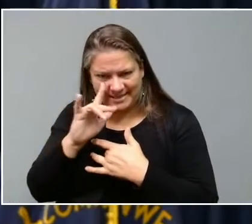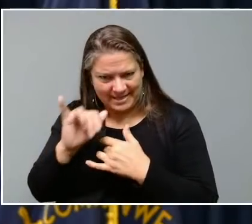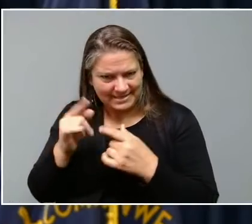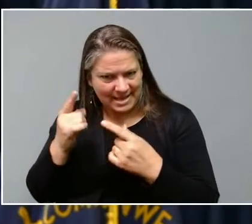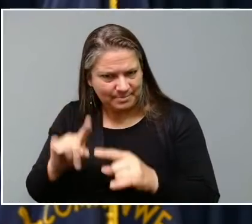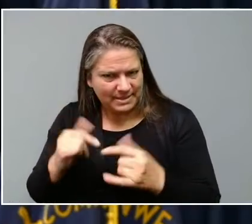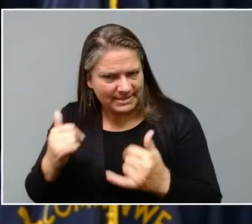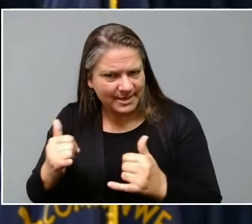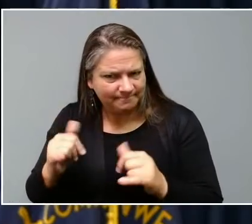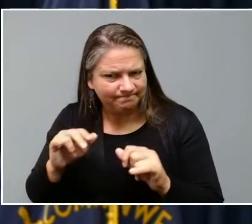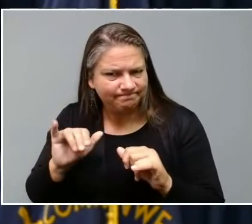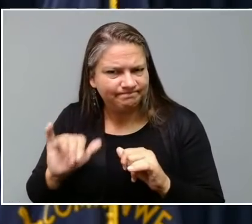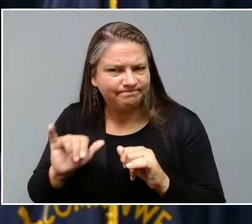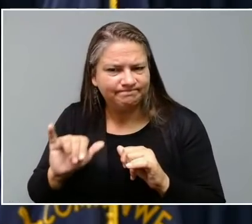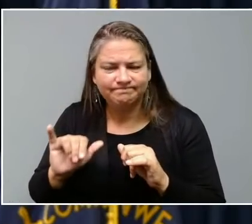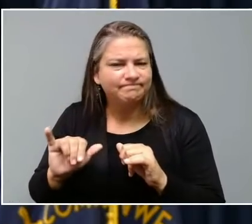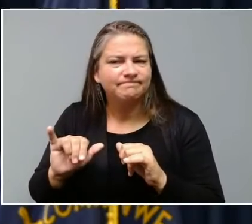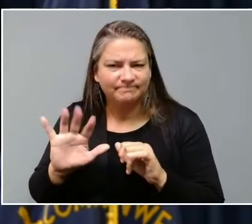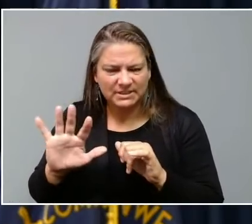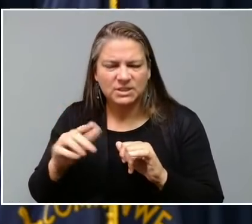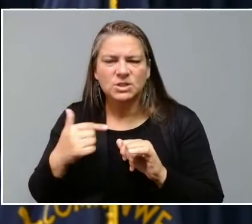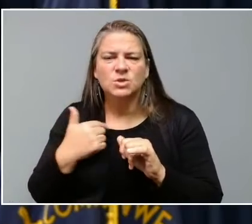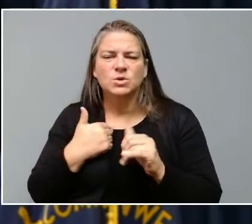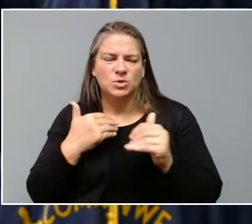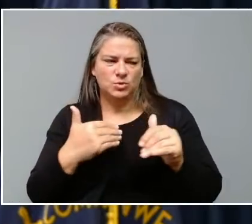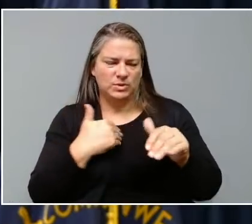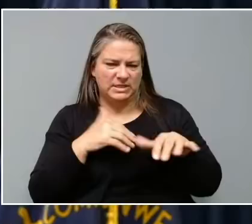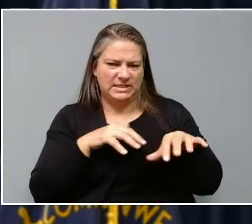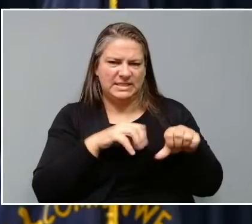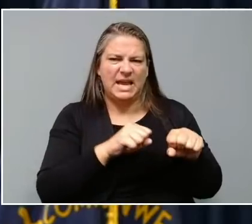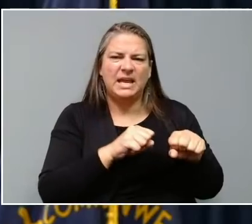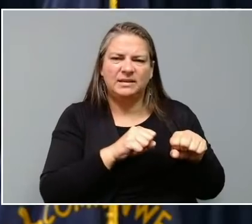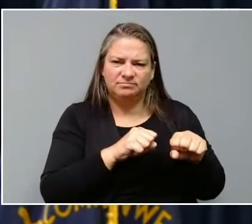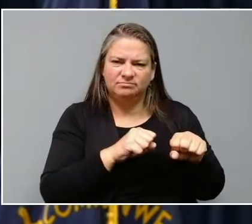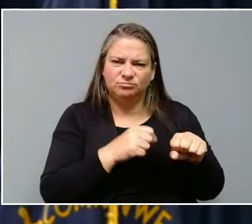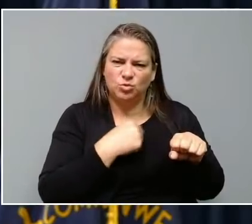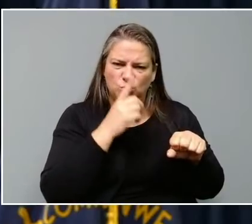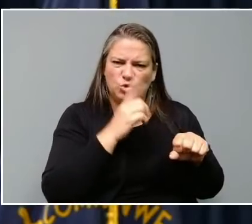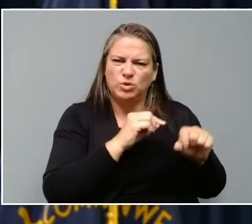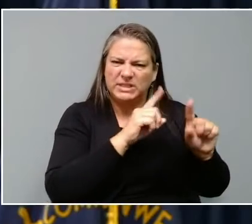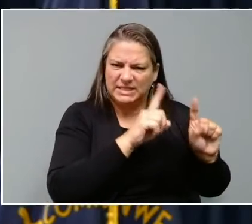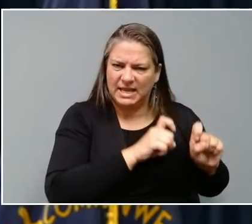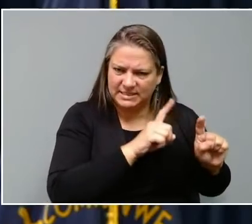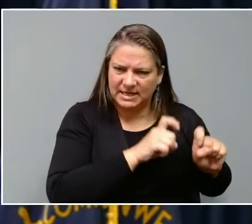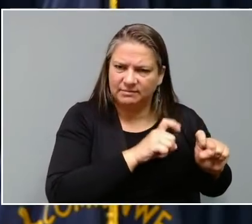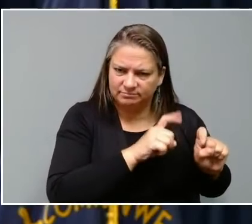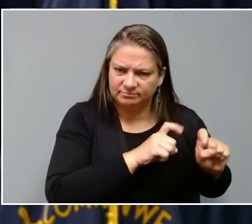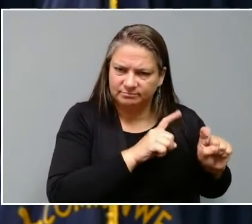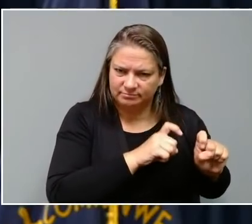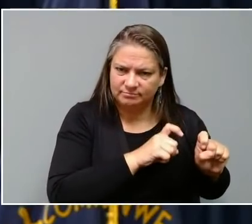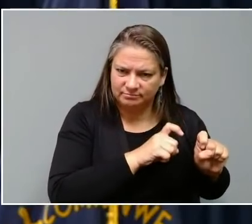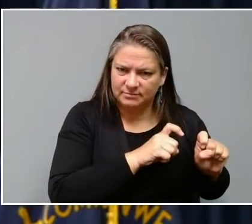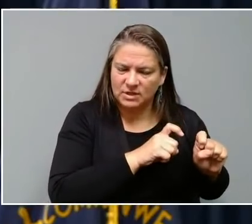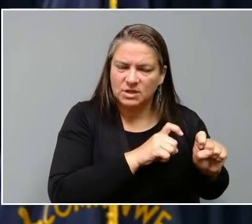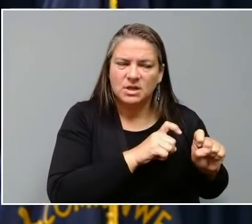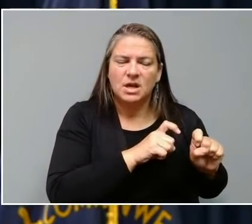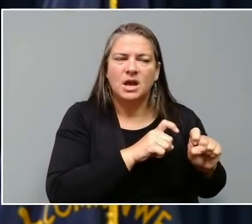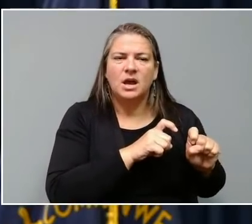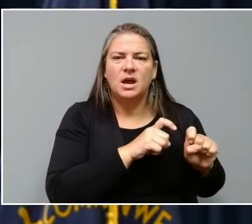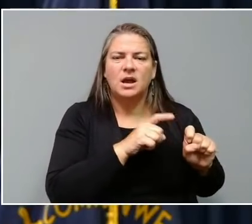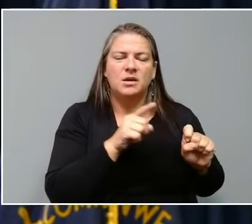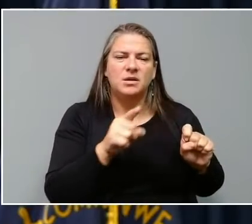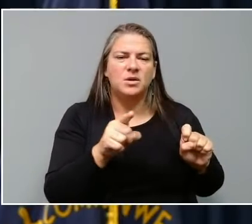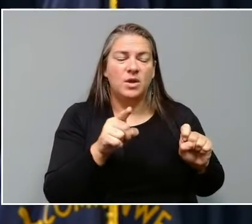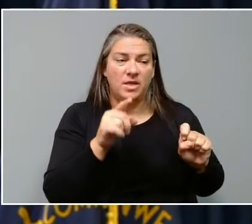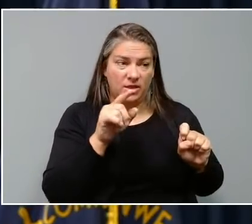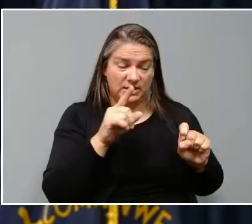more is we've taken over their testing to, again, free up those that were doing it. We've seen it frees up at least 4 to 5 folks that